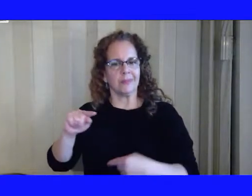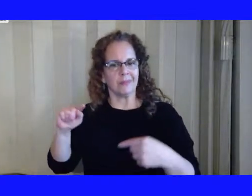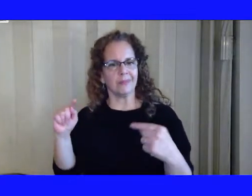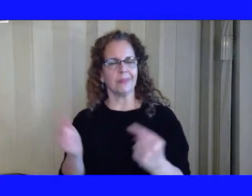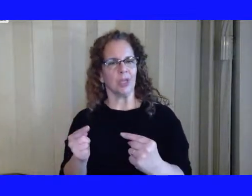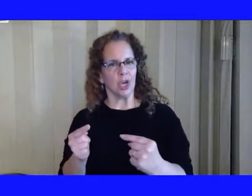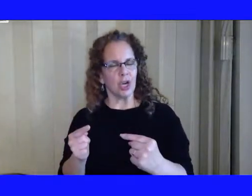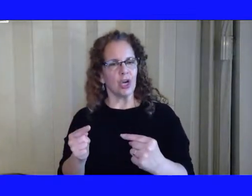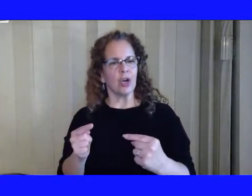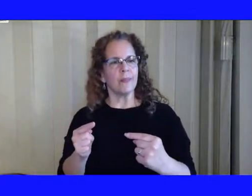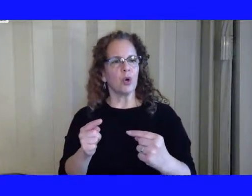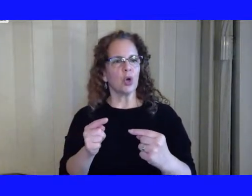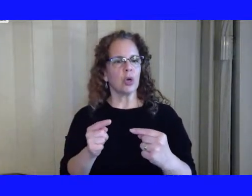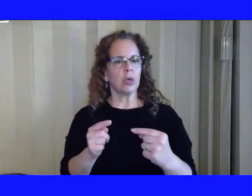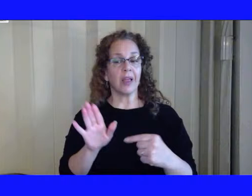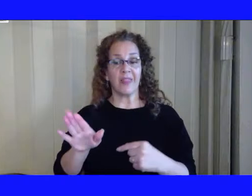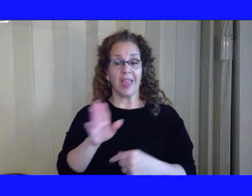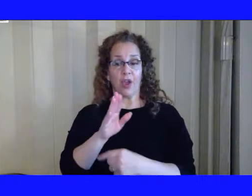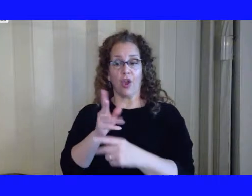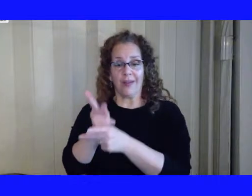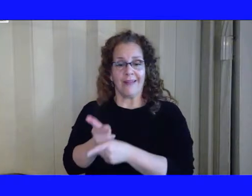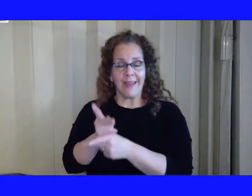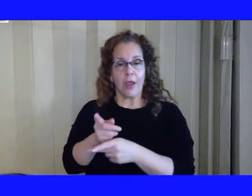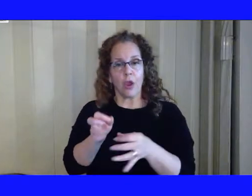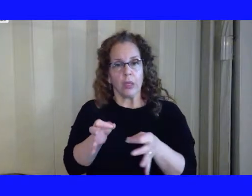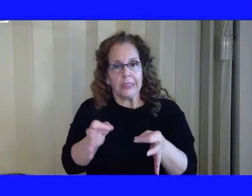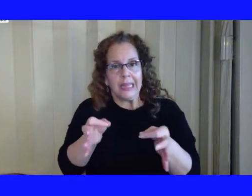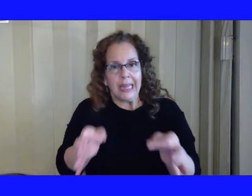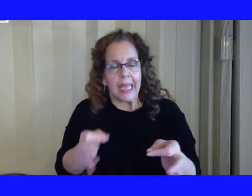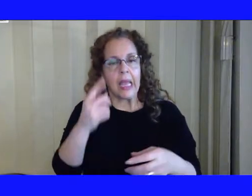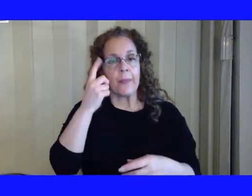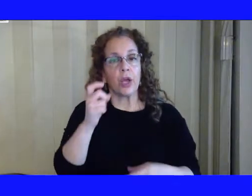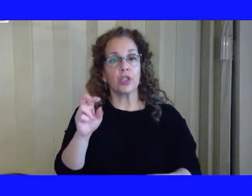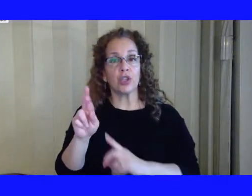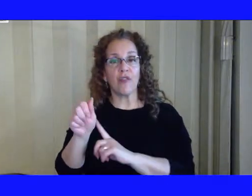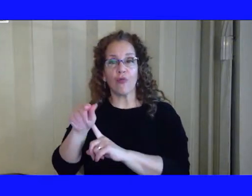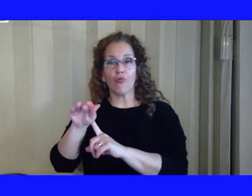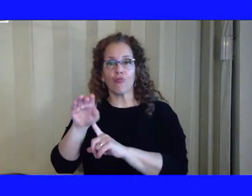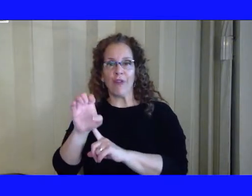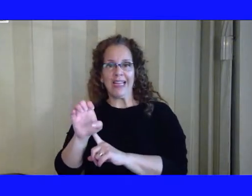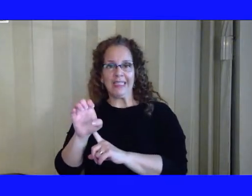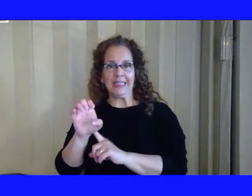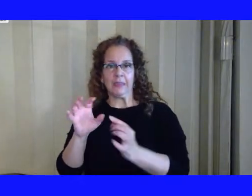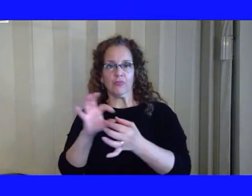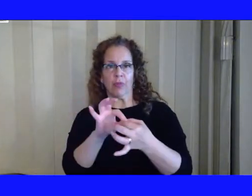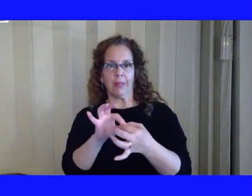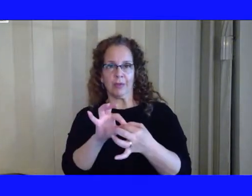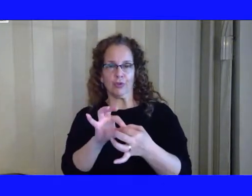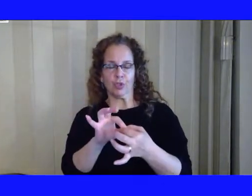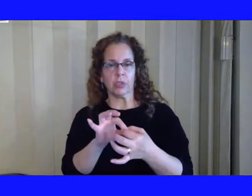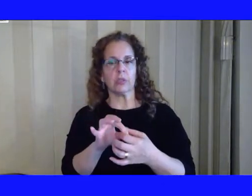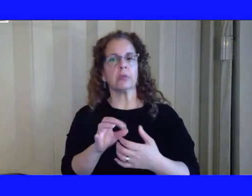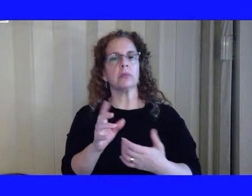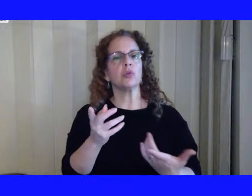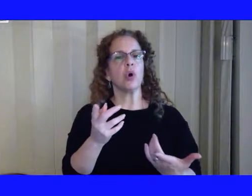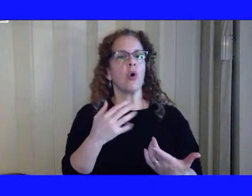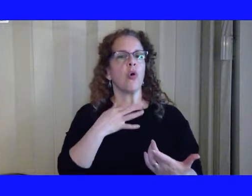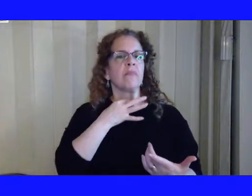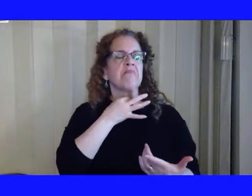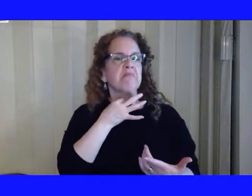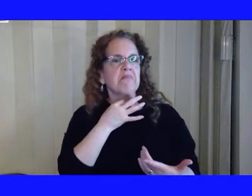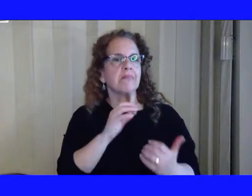okay. So any other? Any old business? Any